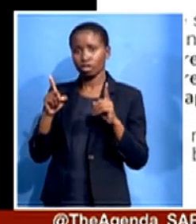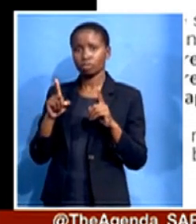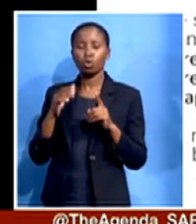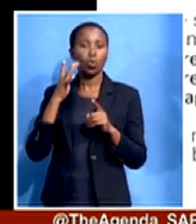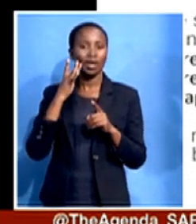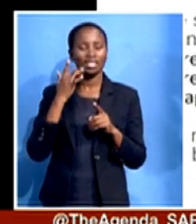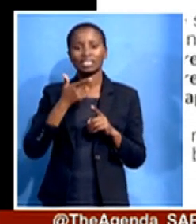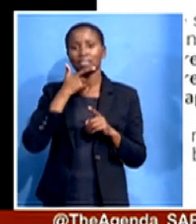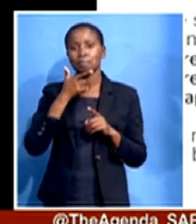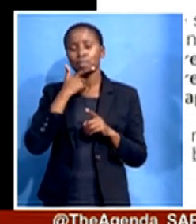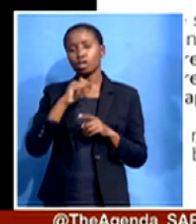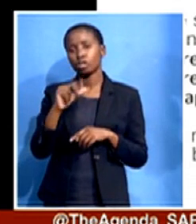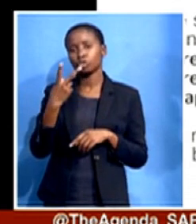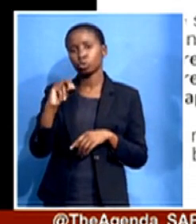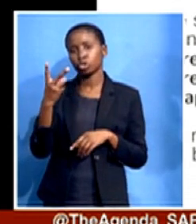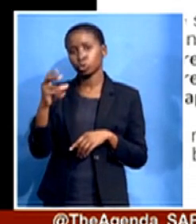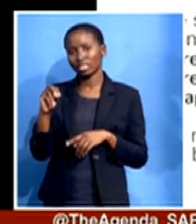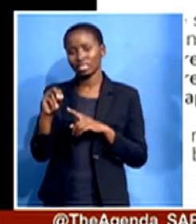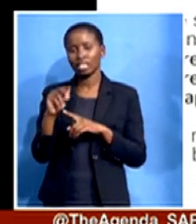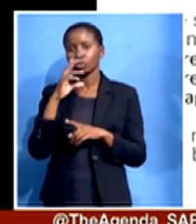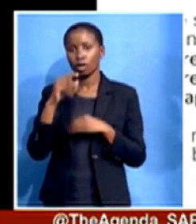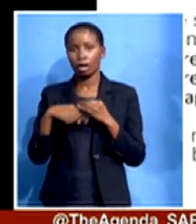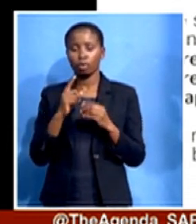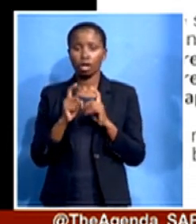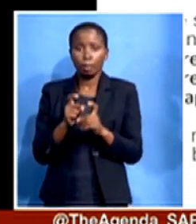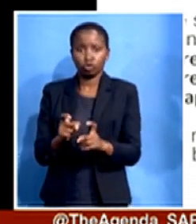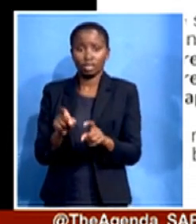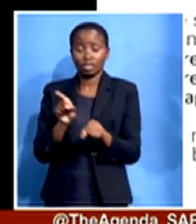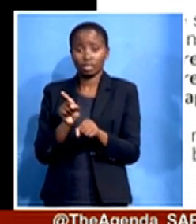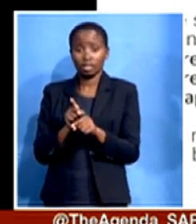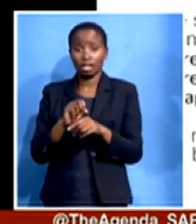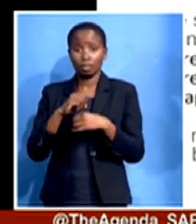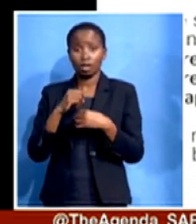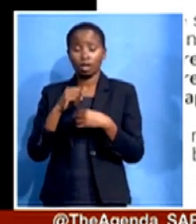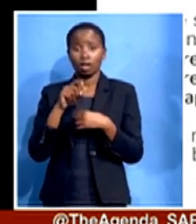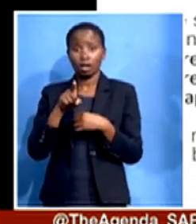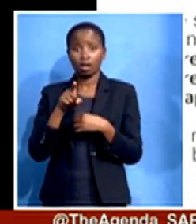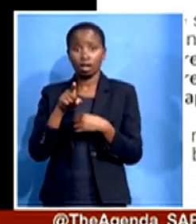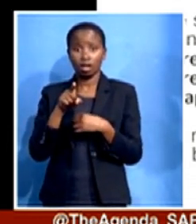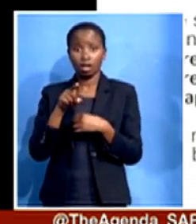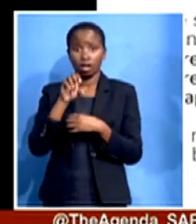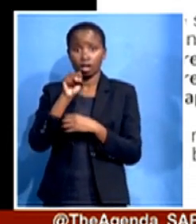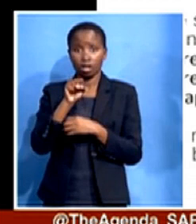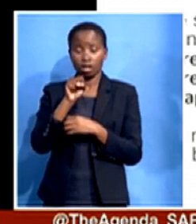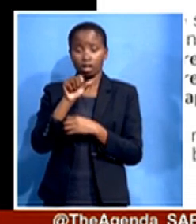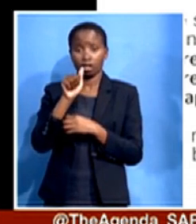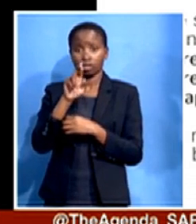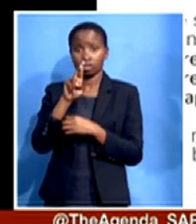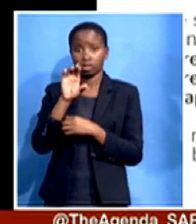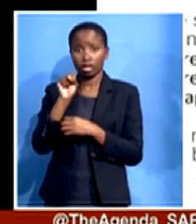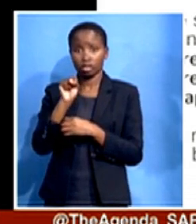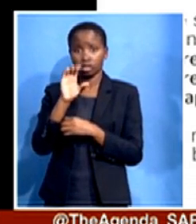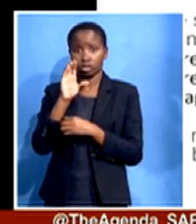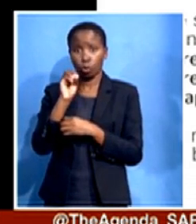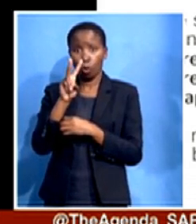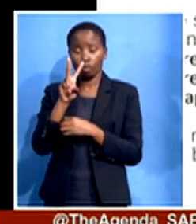the emergence and rapid spread of a new SARS-CoV lineage with a number of spike mutations and delineation. This is what is